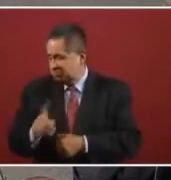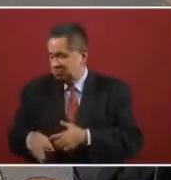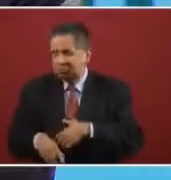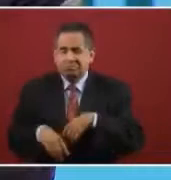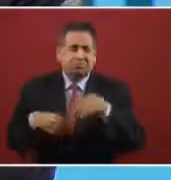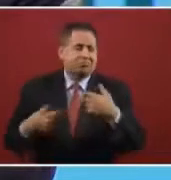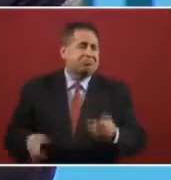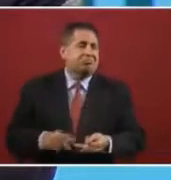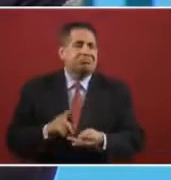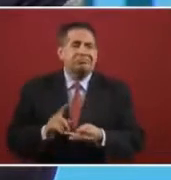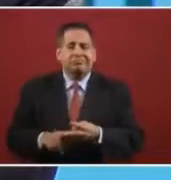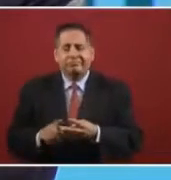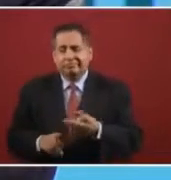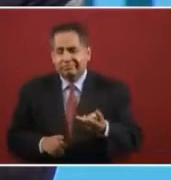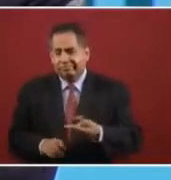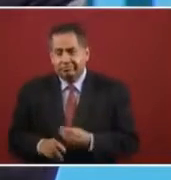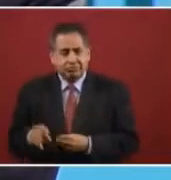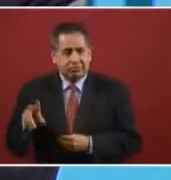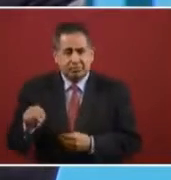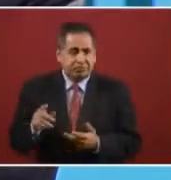time, no